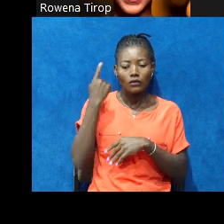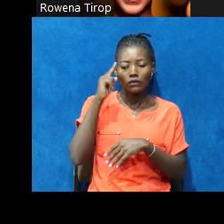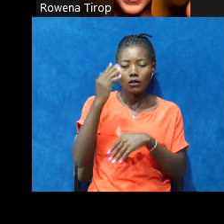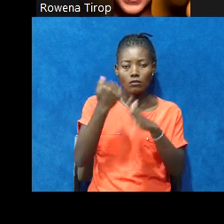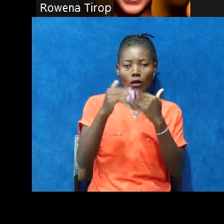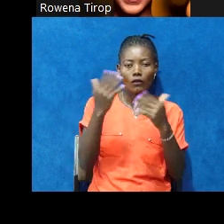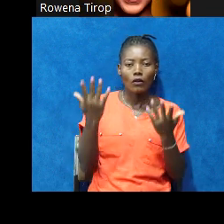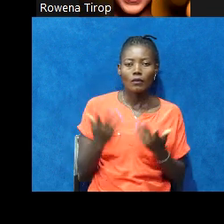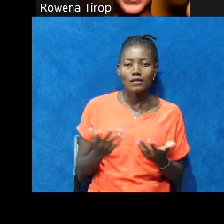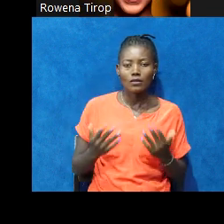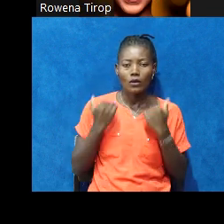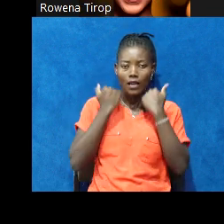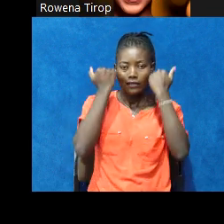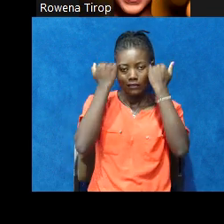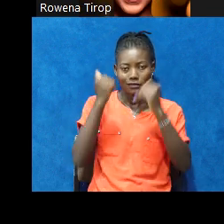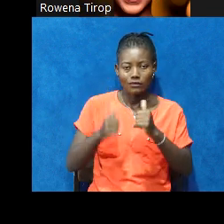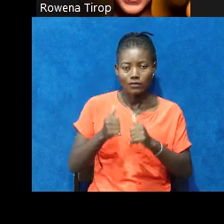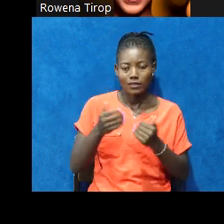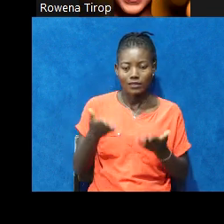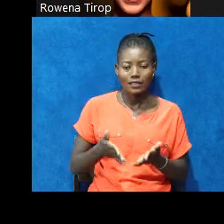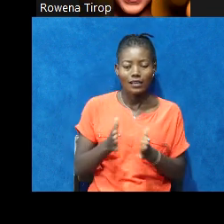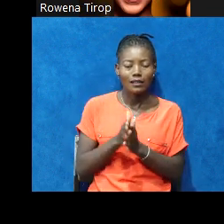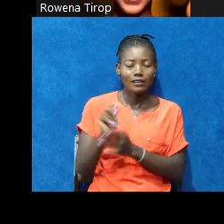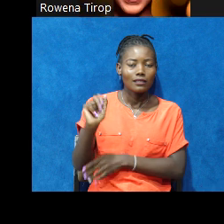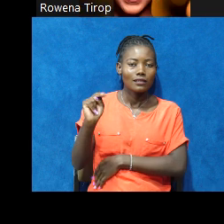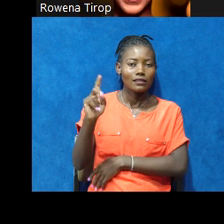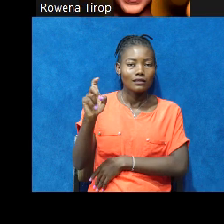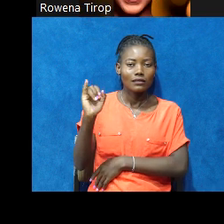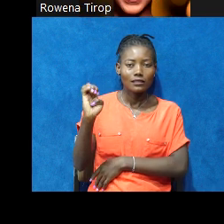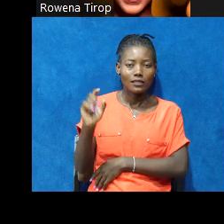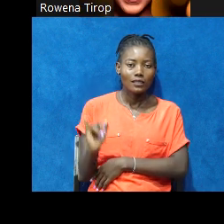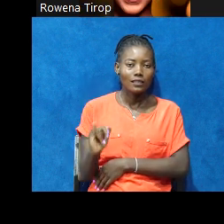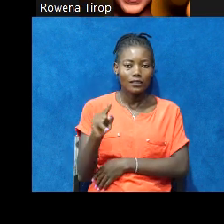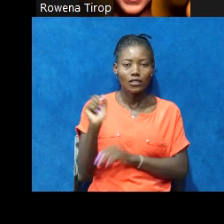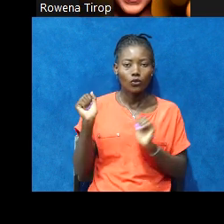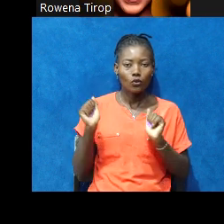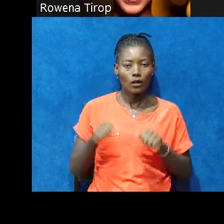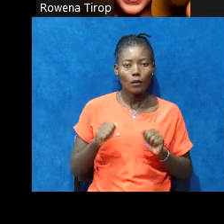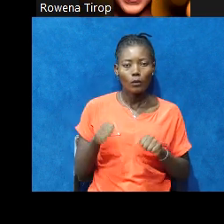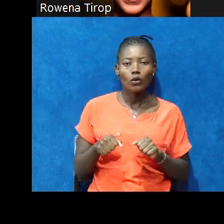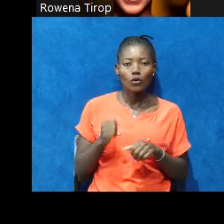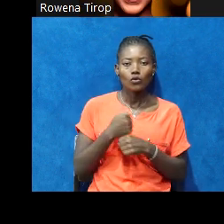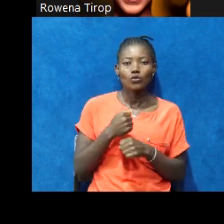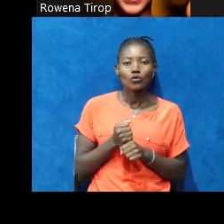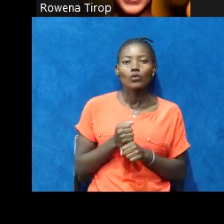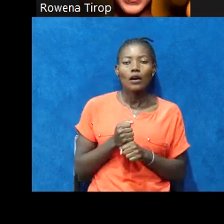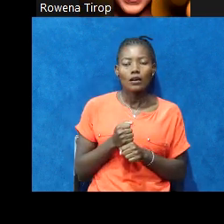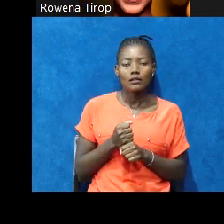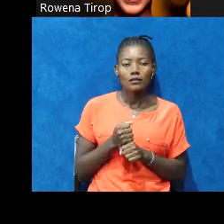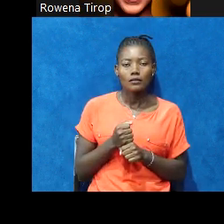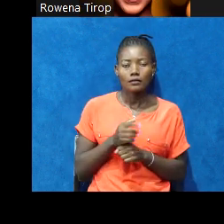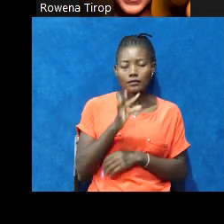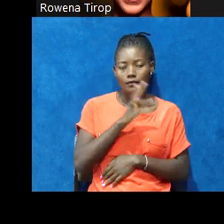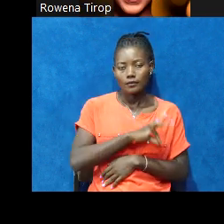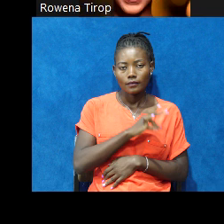the stress that is there and the anxiety that is there, are you're able to work them to your benefit, you know, to make